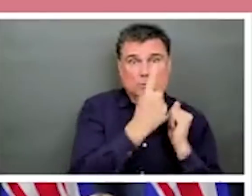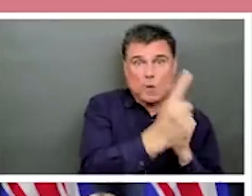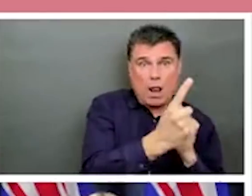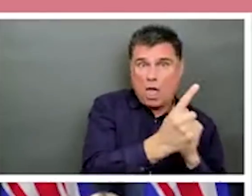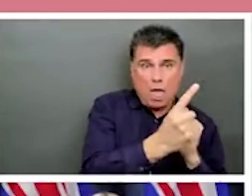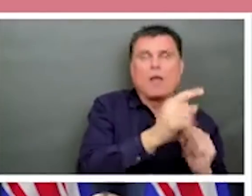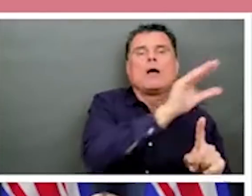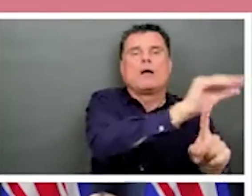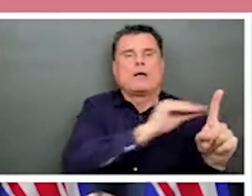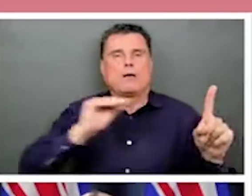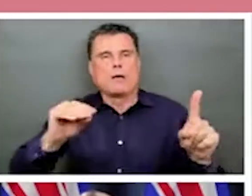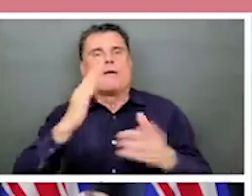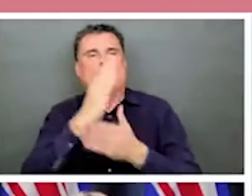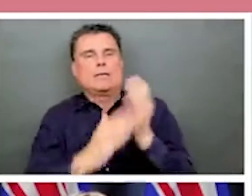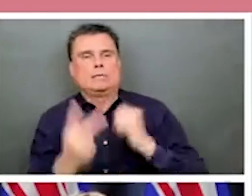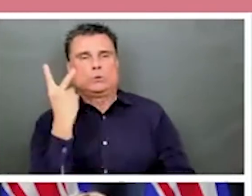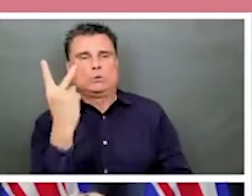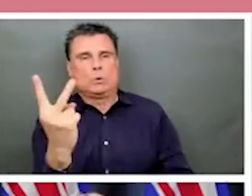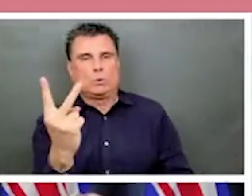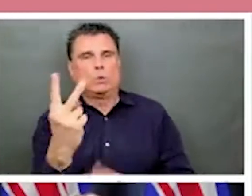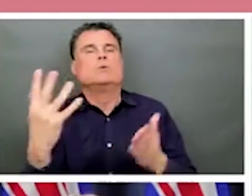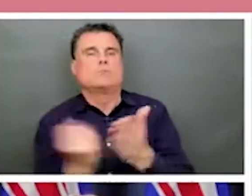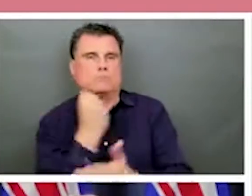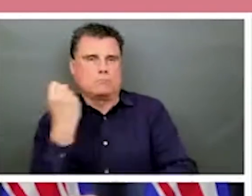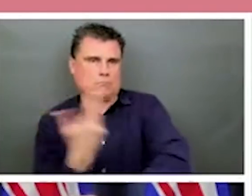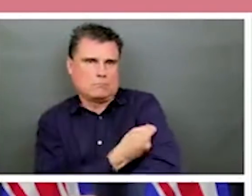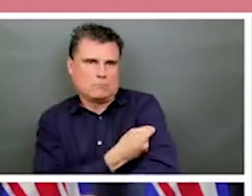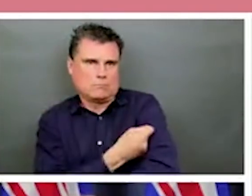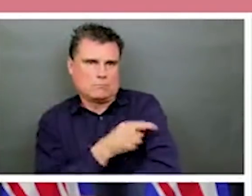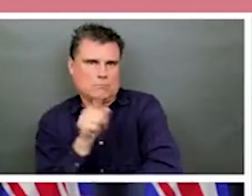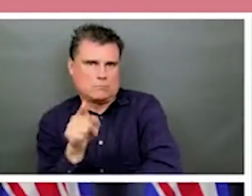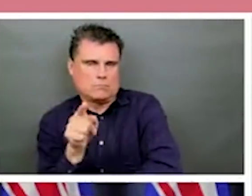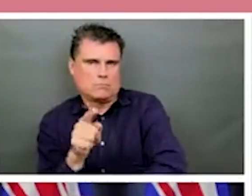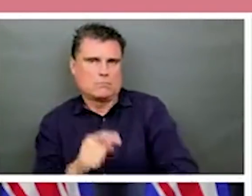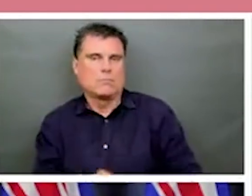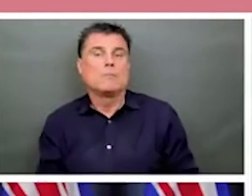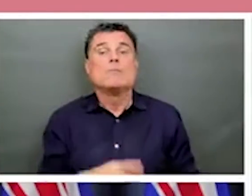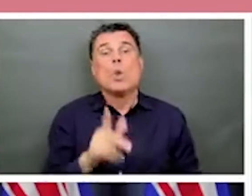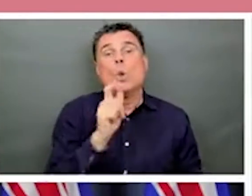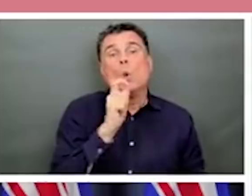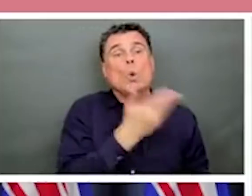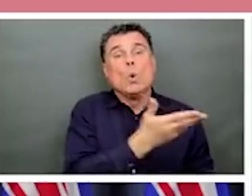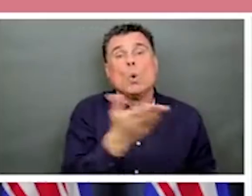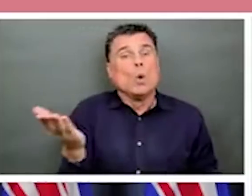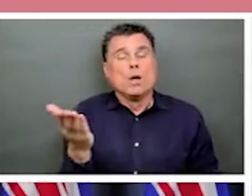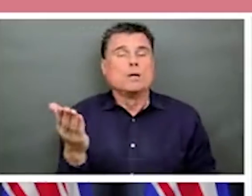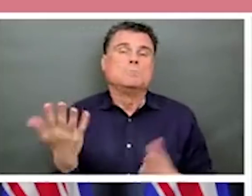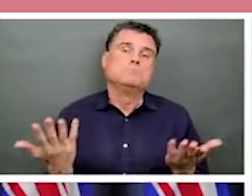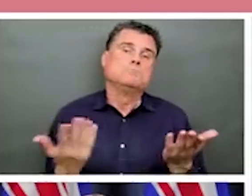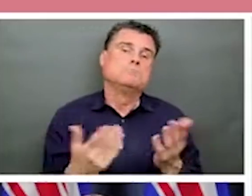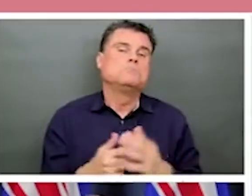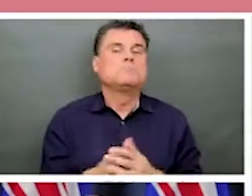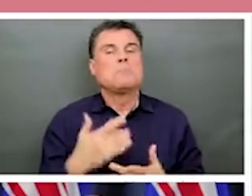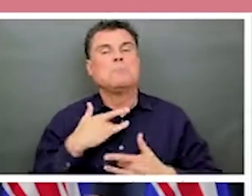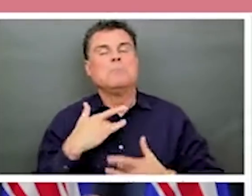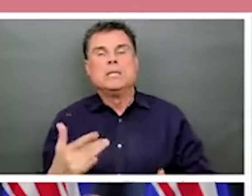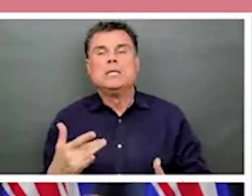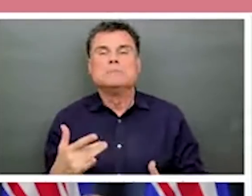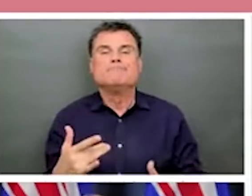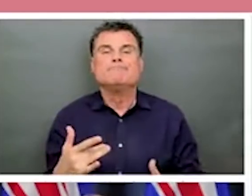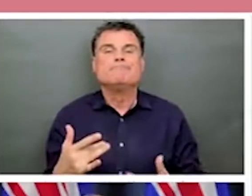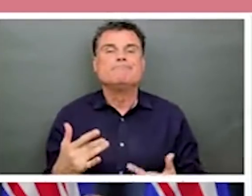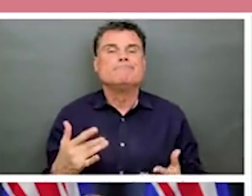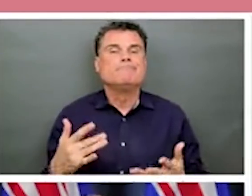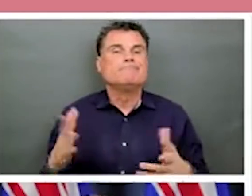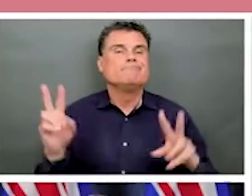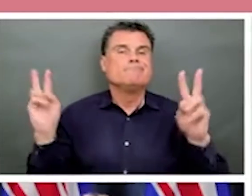the initiative in the Part 2. We know that people who are affected are people who live across the province in